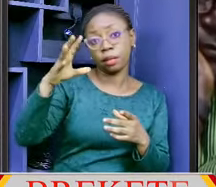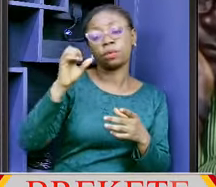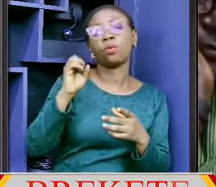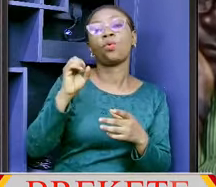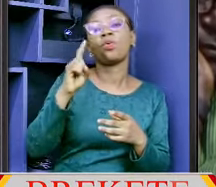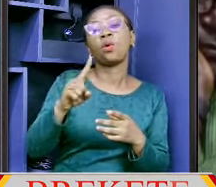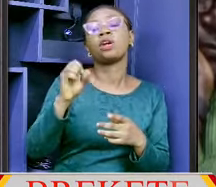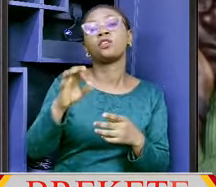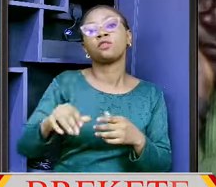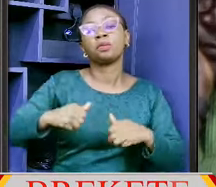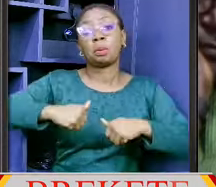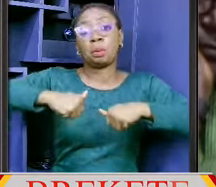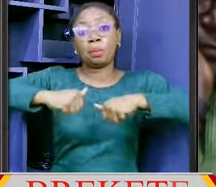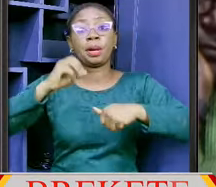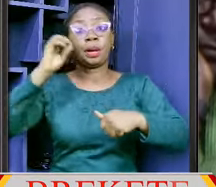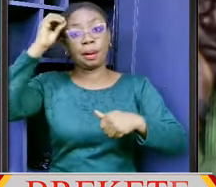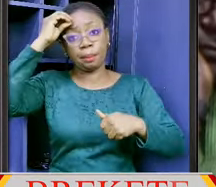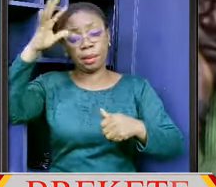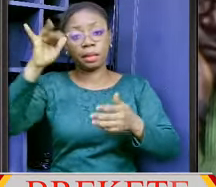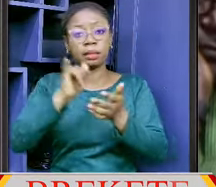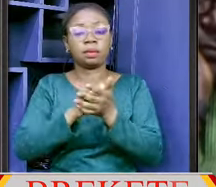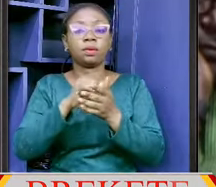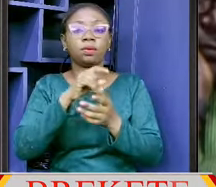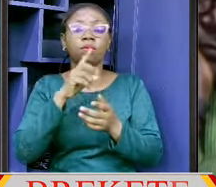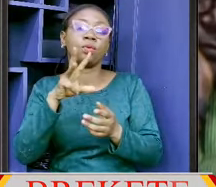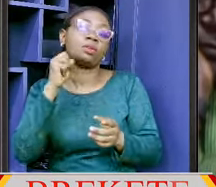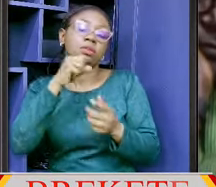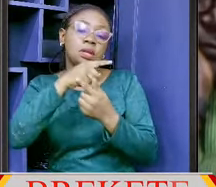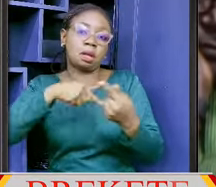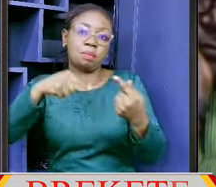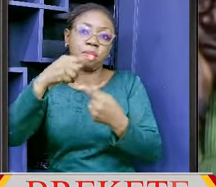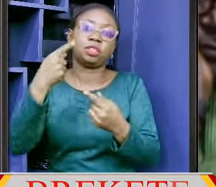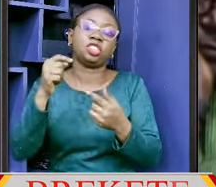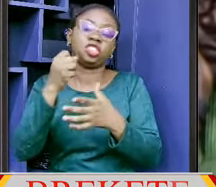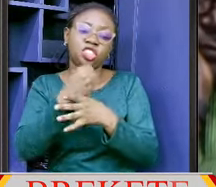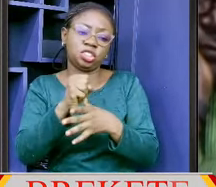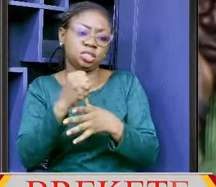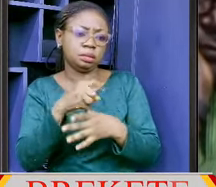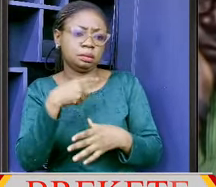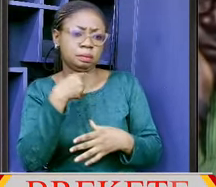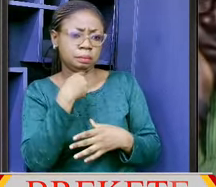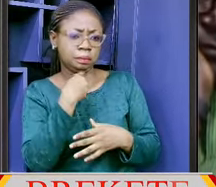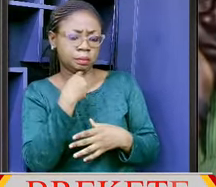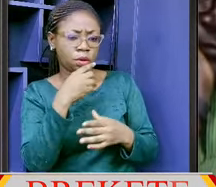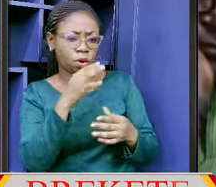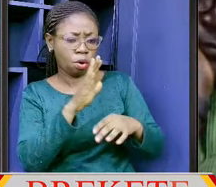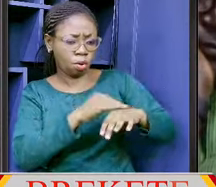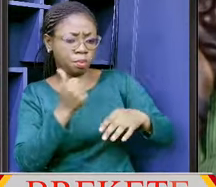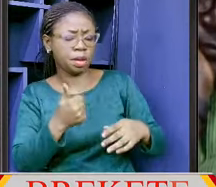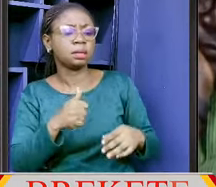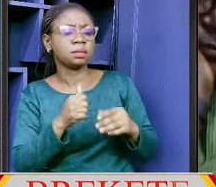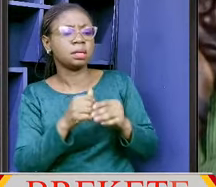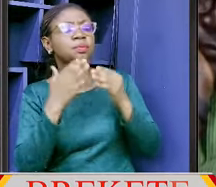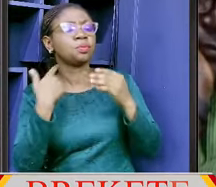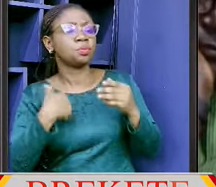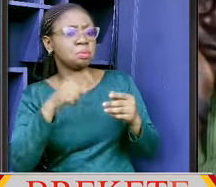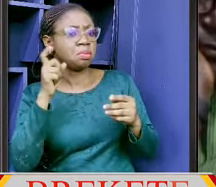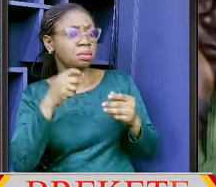old big man that was among the sharing, called me aside. He said, we should thank our brother, that our brother is very good